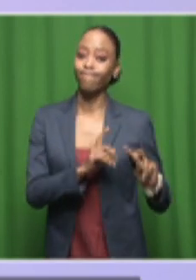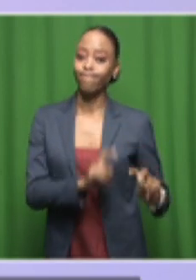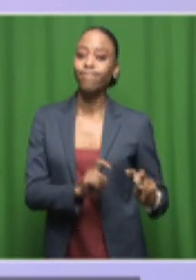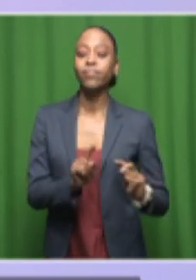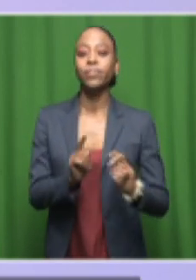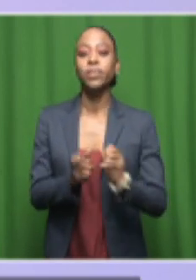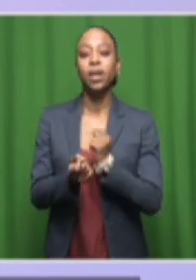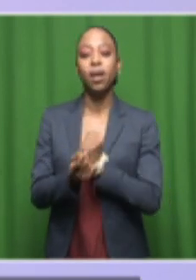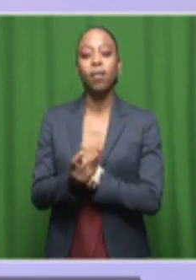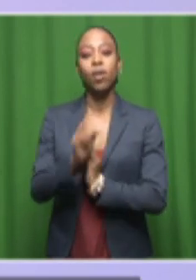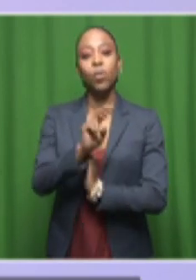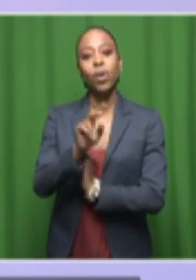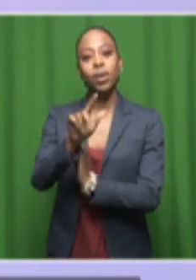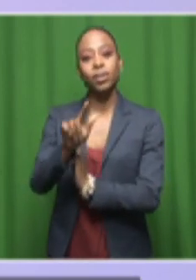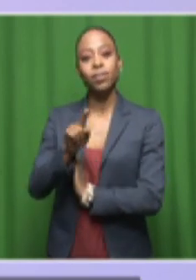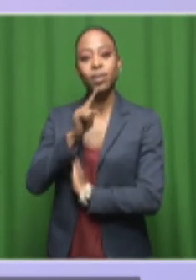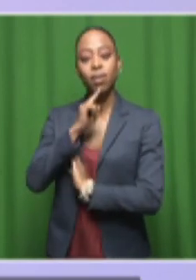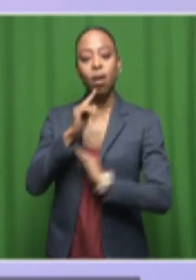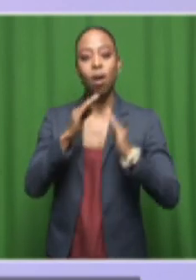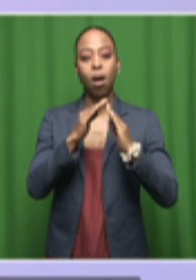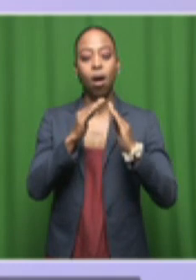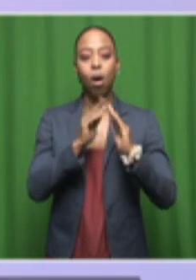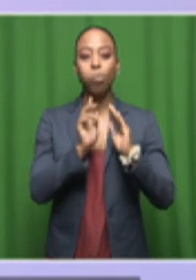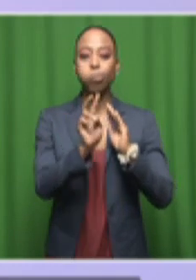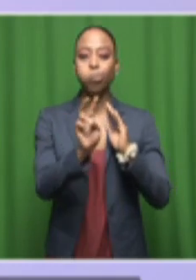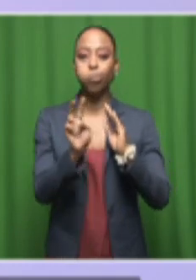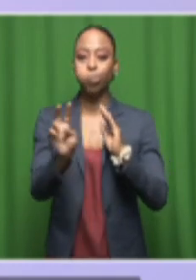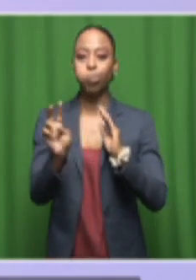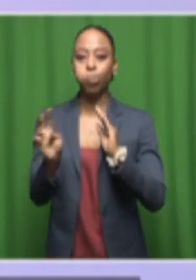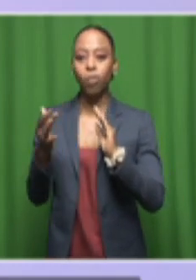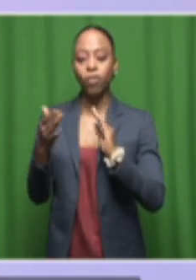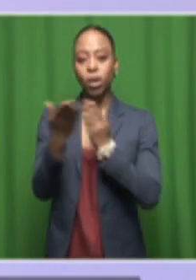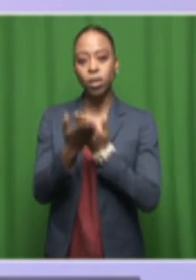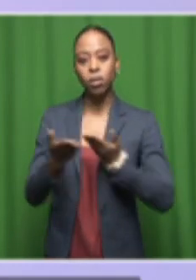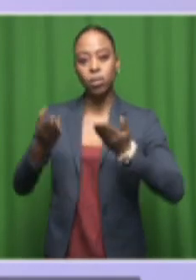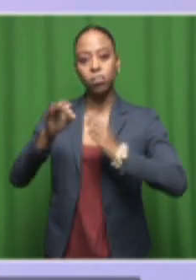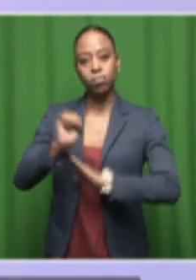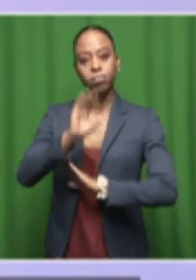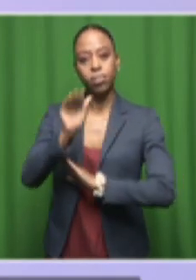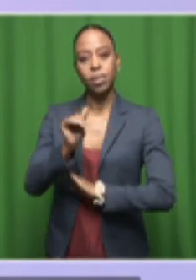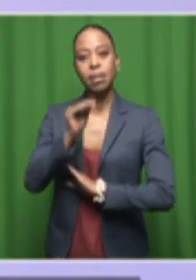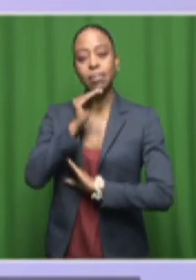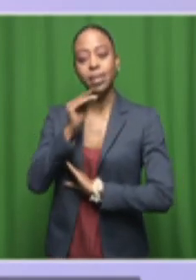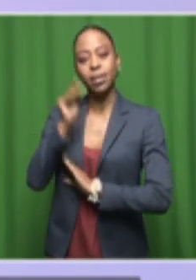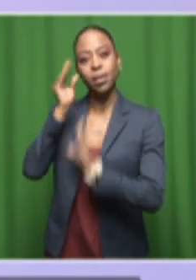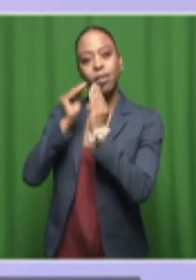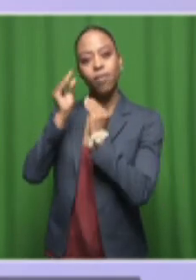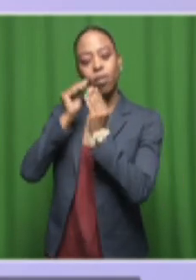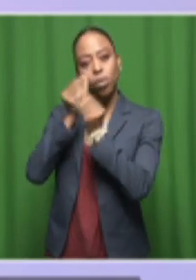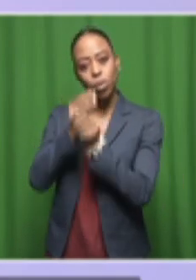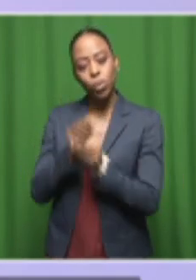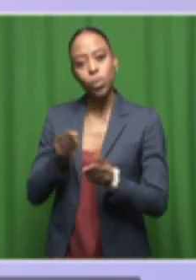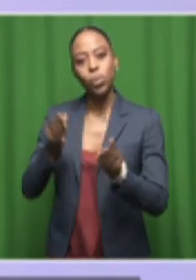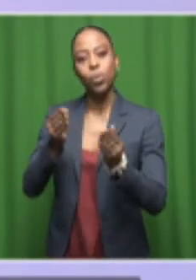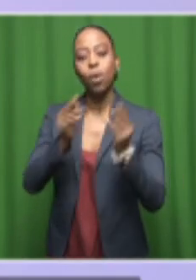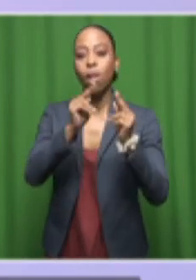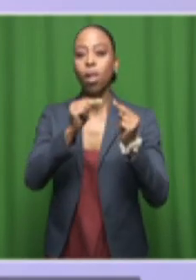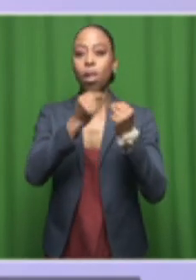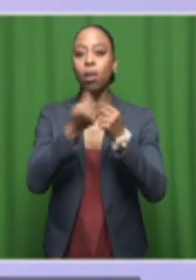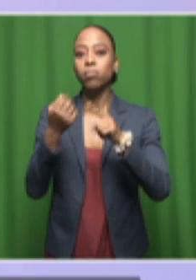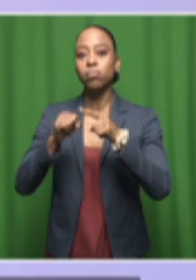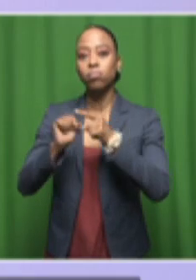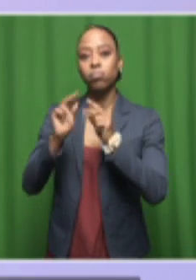conducted in 27,000 households throughout the country, is to provide information on national and